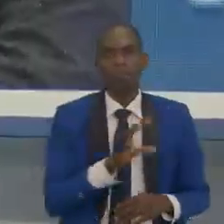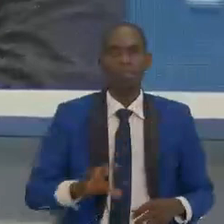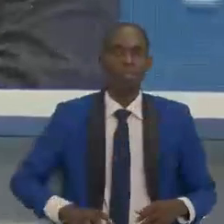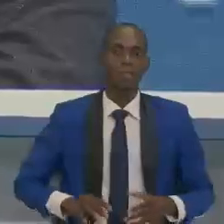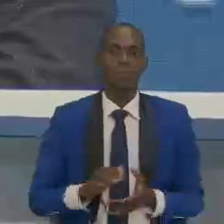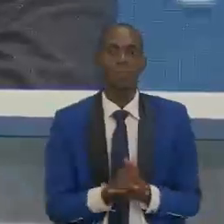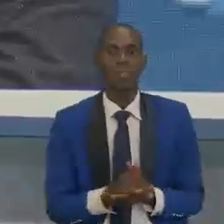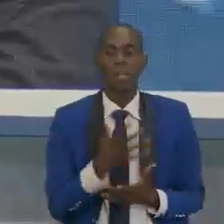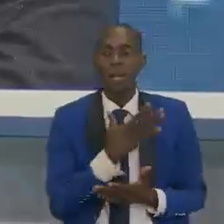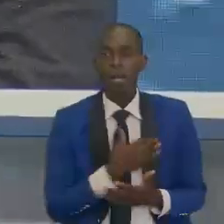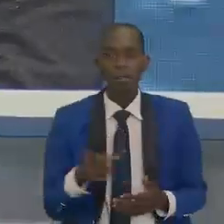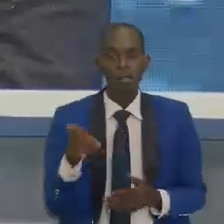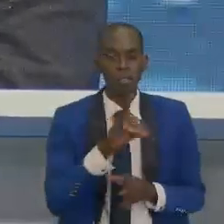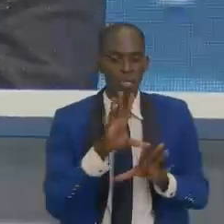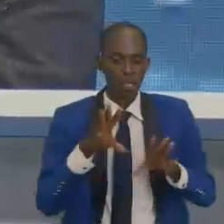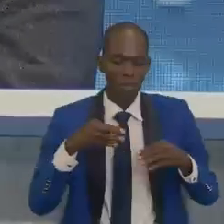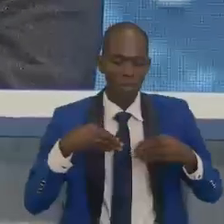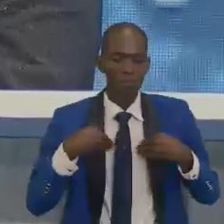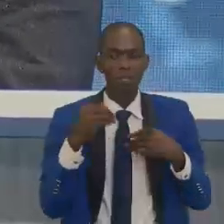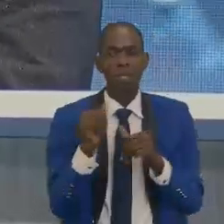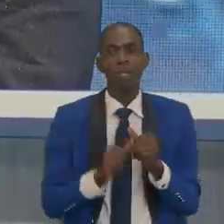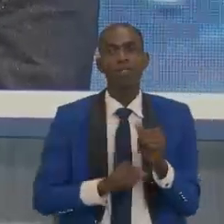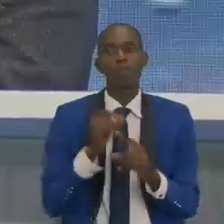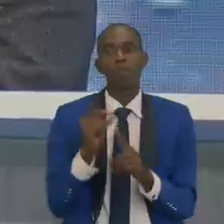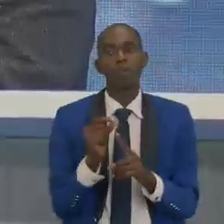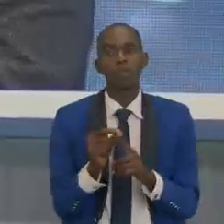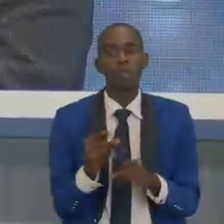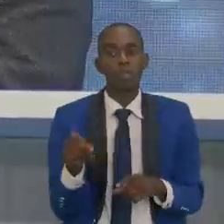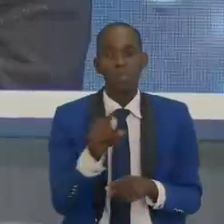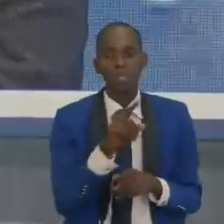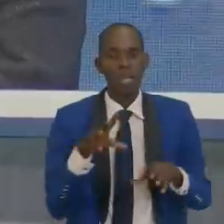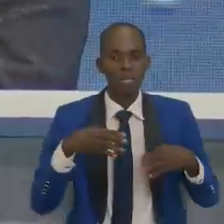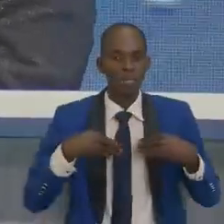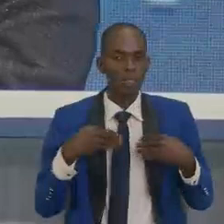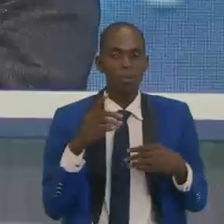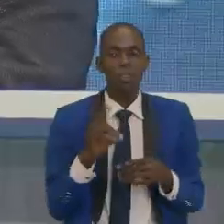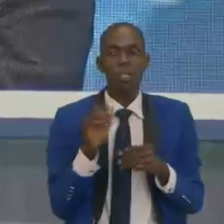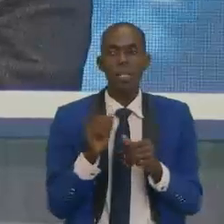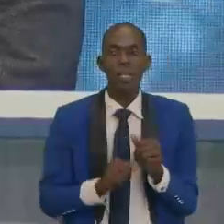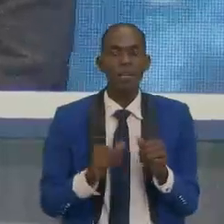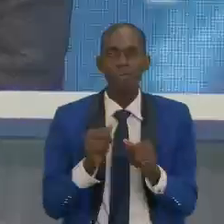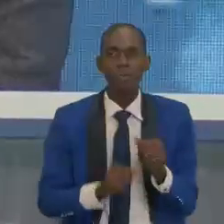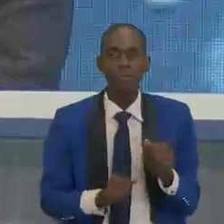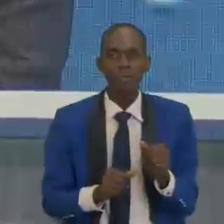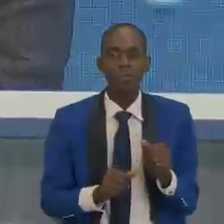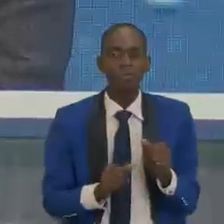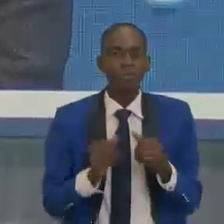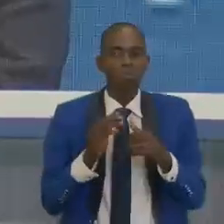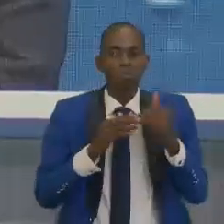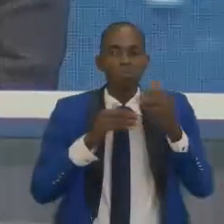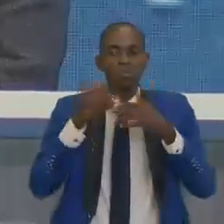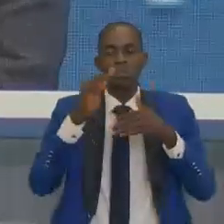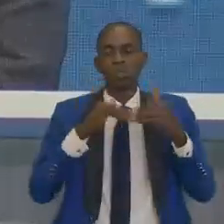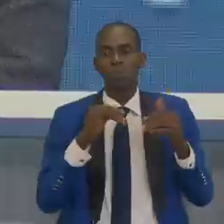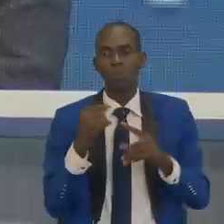And they accepted every word. They accepted every edifying exhortation.